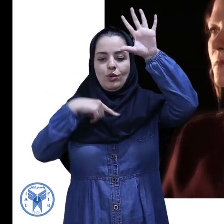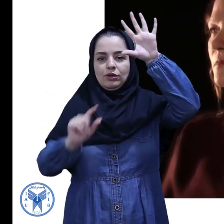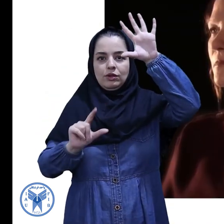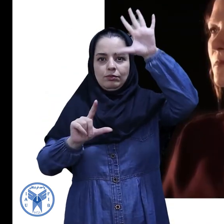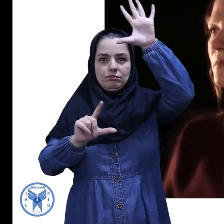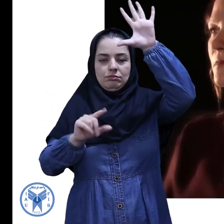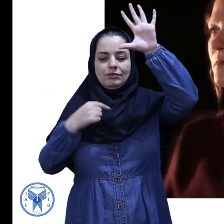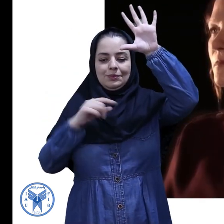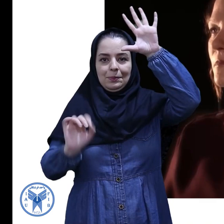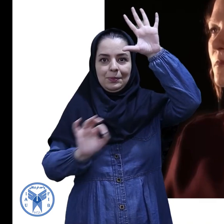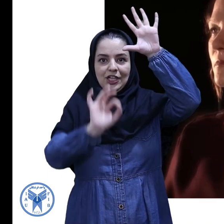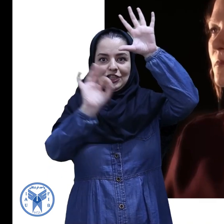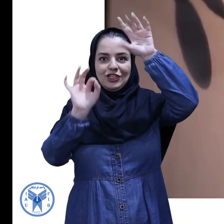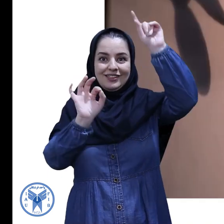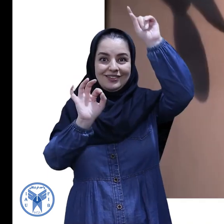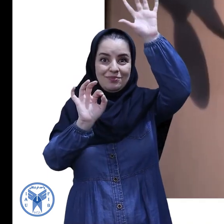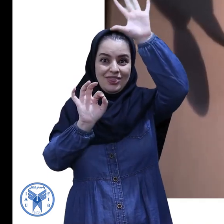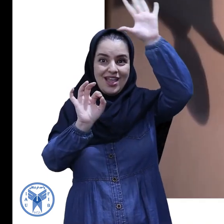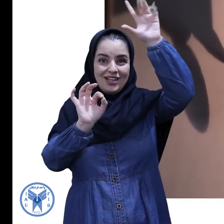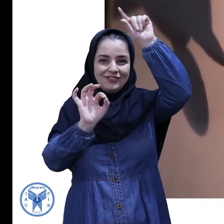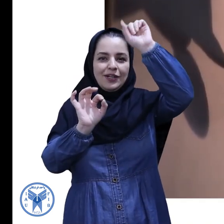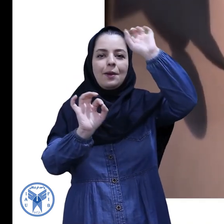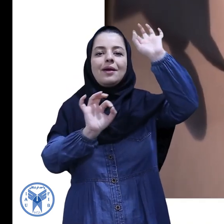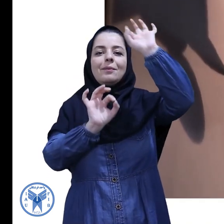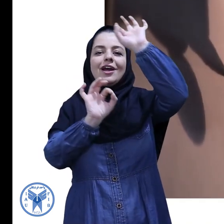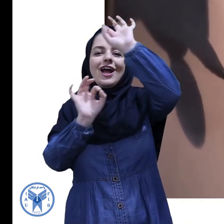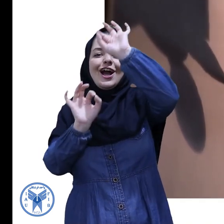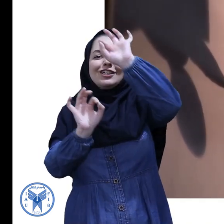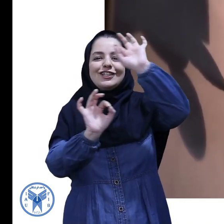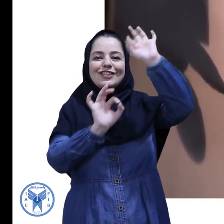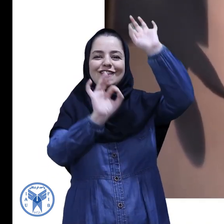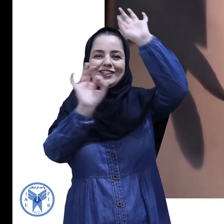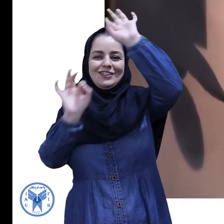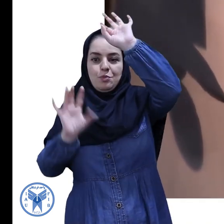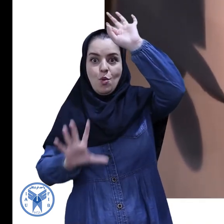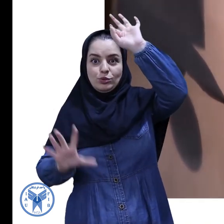time. And this instrument is called a physionotrace.